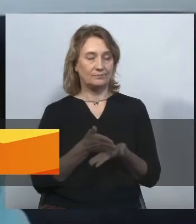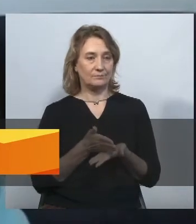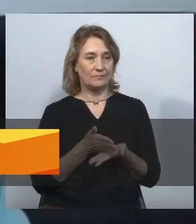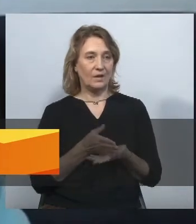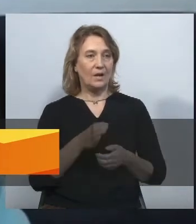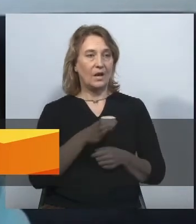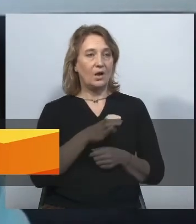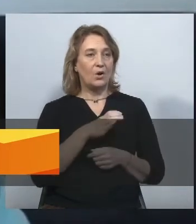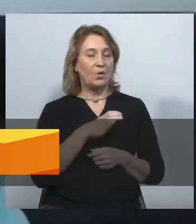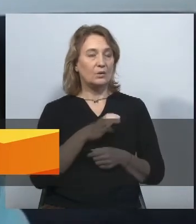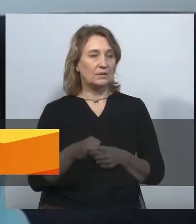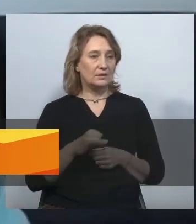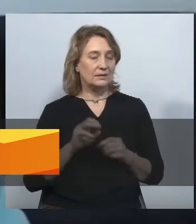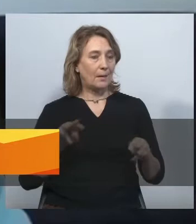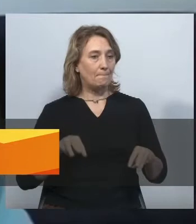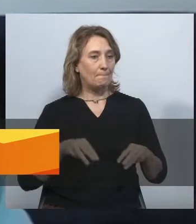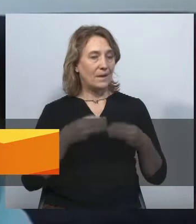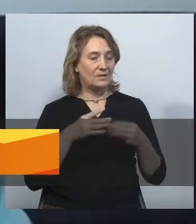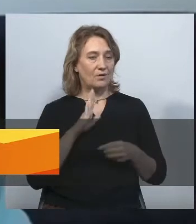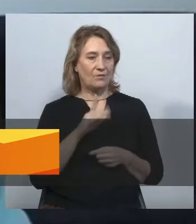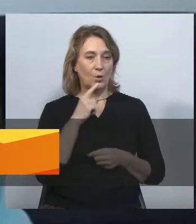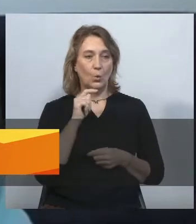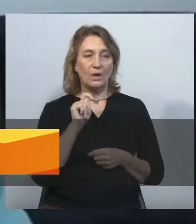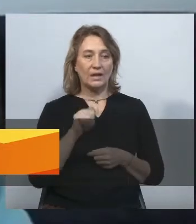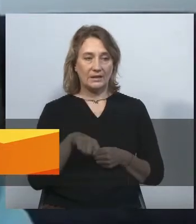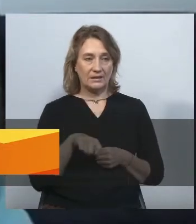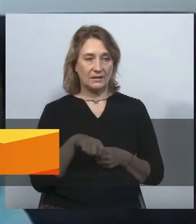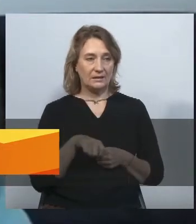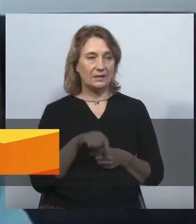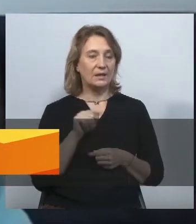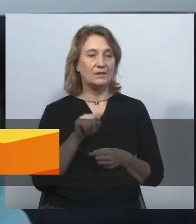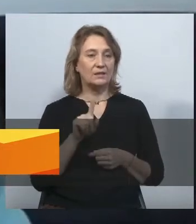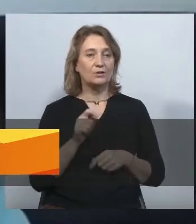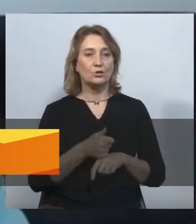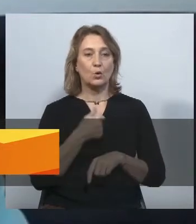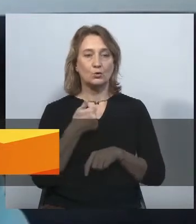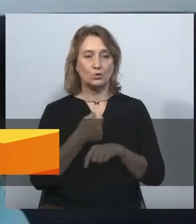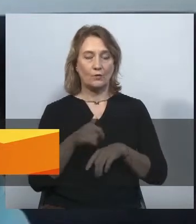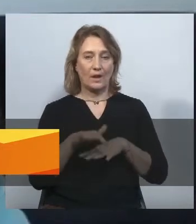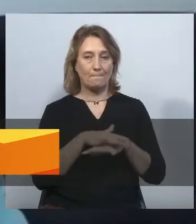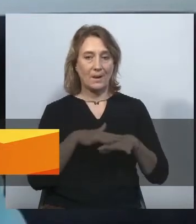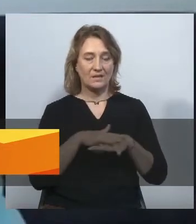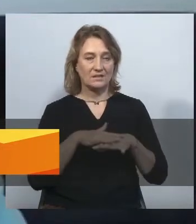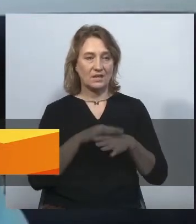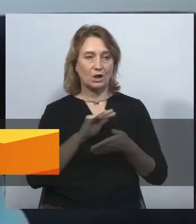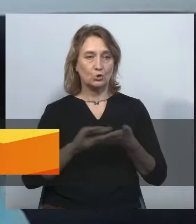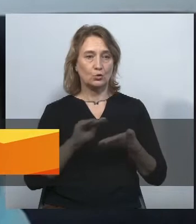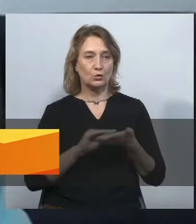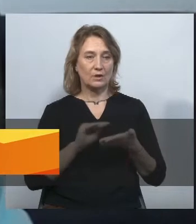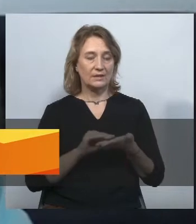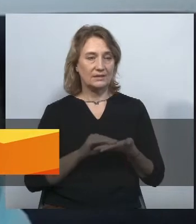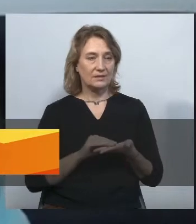existence of oligarch model of media in Ukraine, and that the main mass of